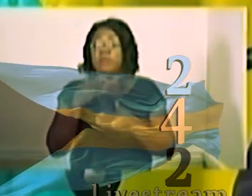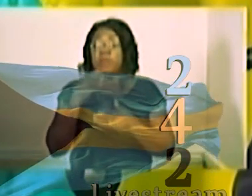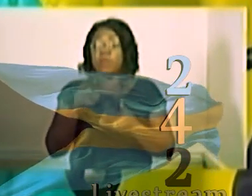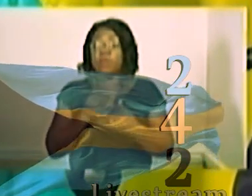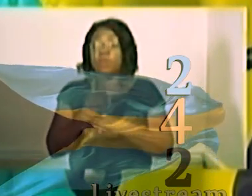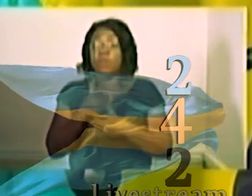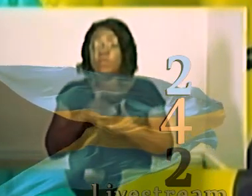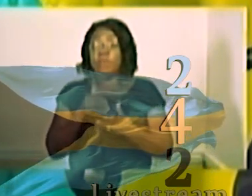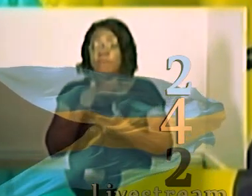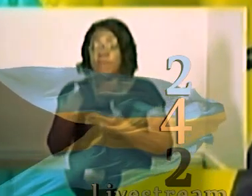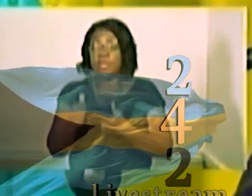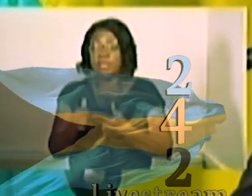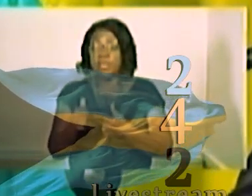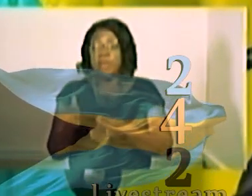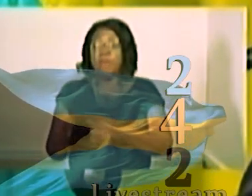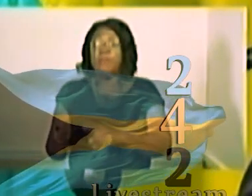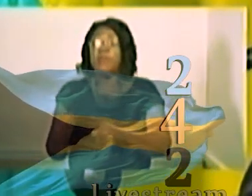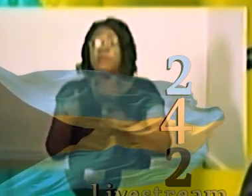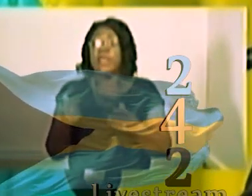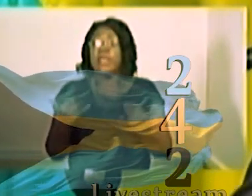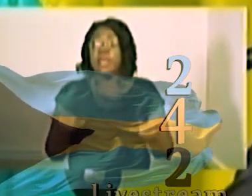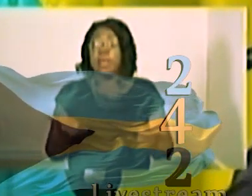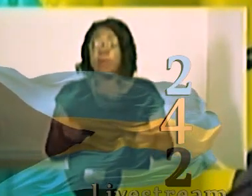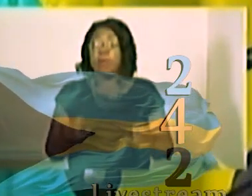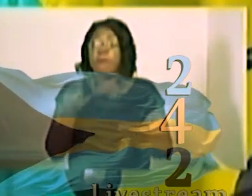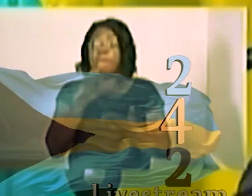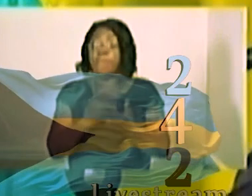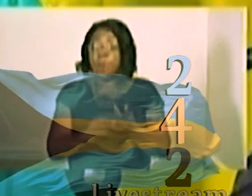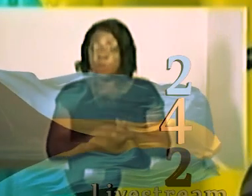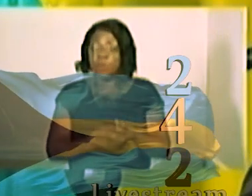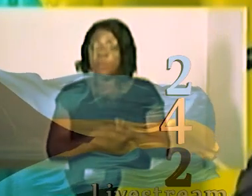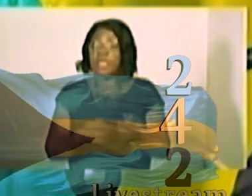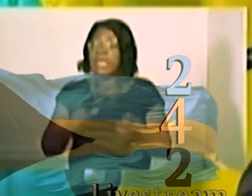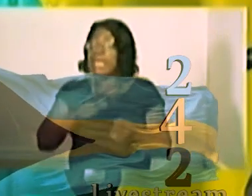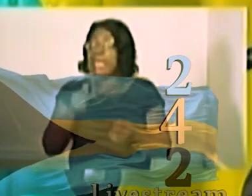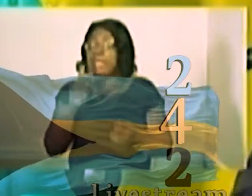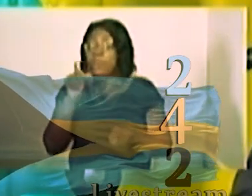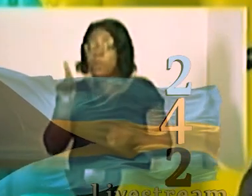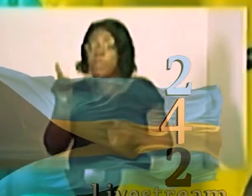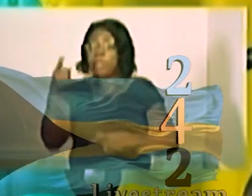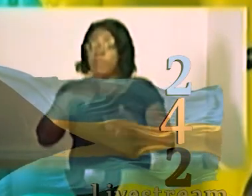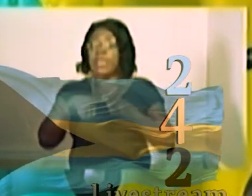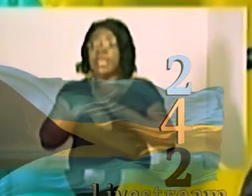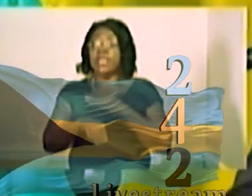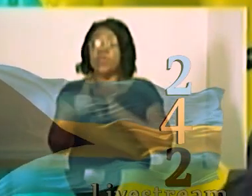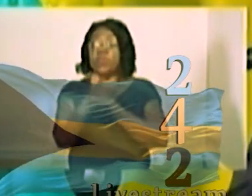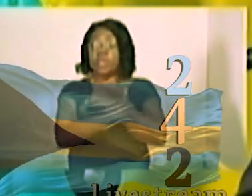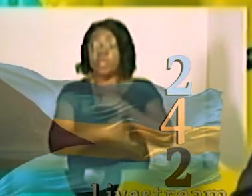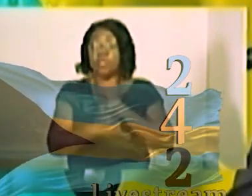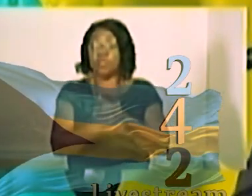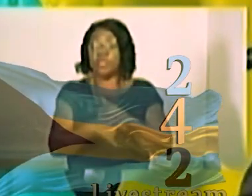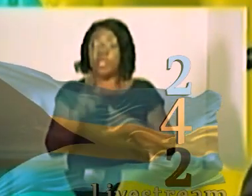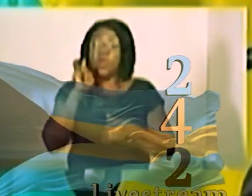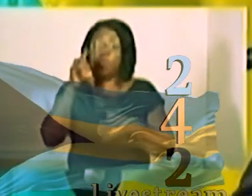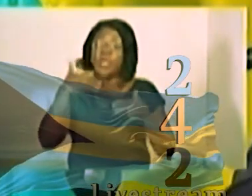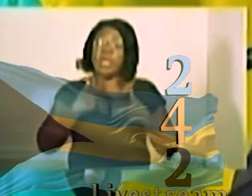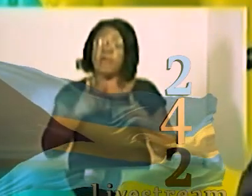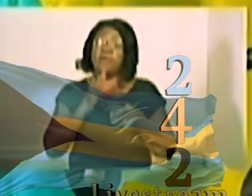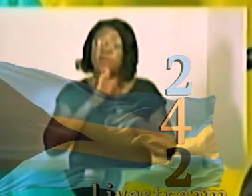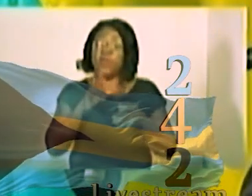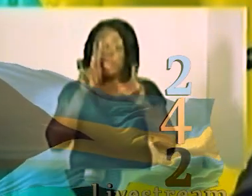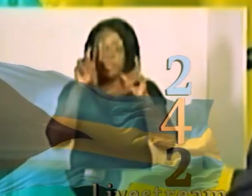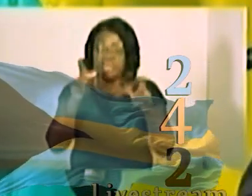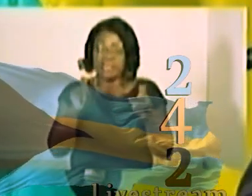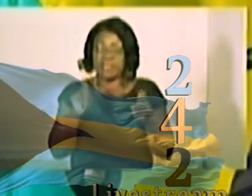But as far as we're concerned at this particular time, and even when the Minister of Tourism spoke, those individuals